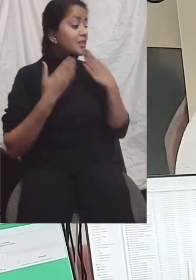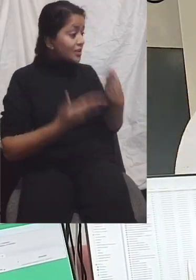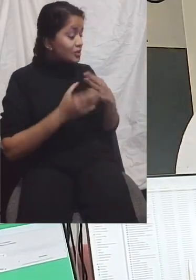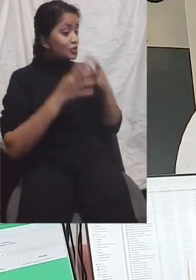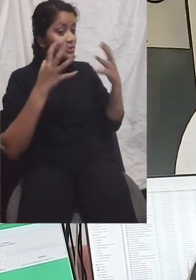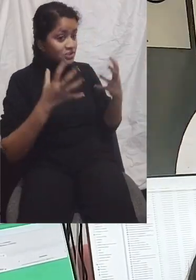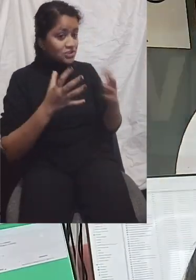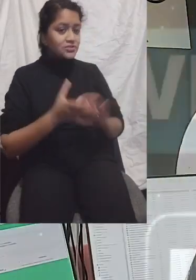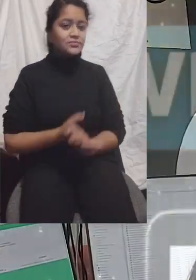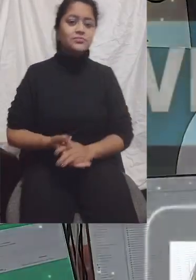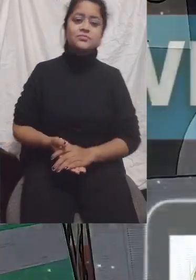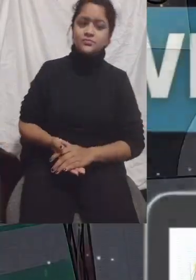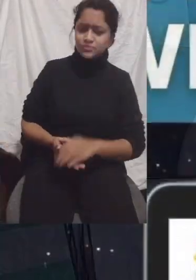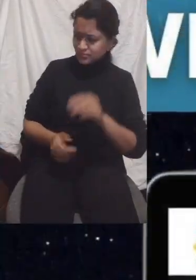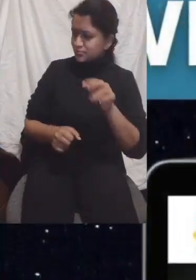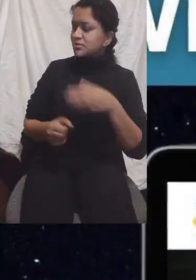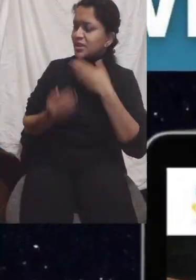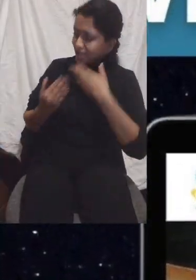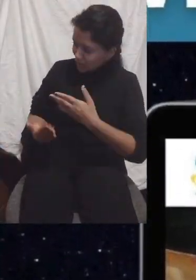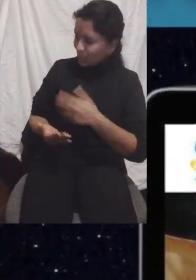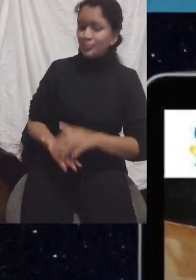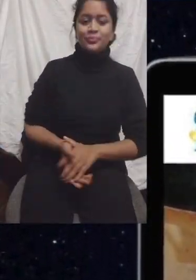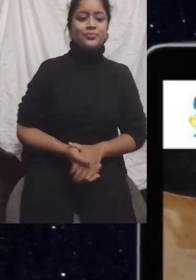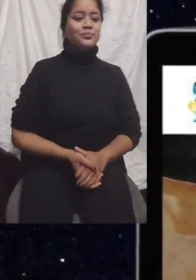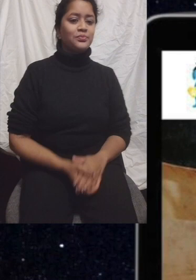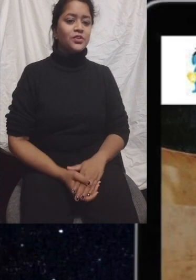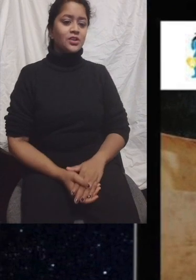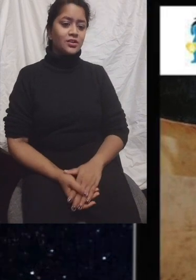so much. You're most welcome. Thank you.